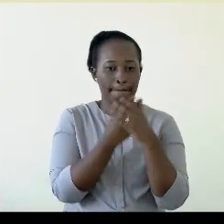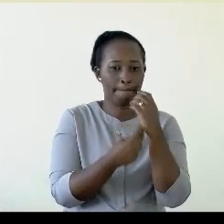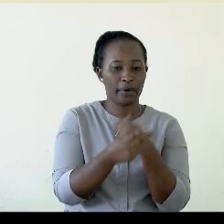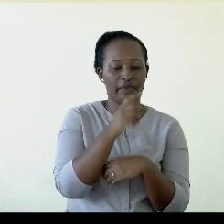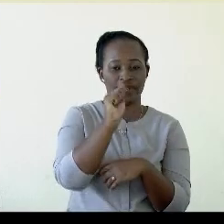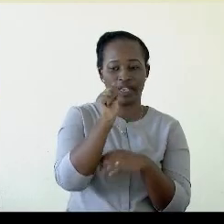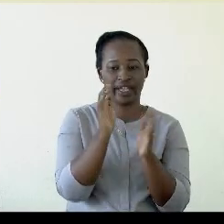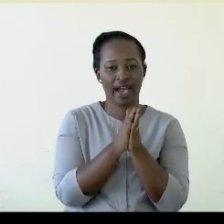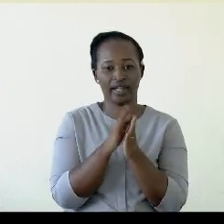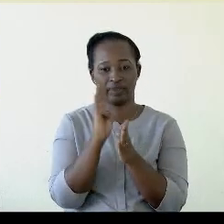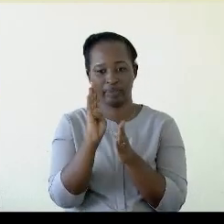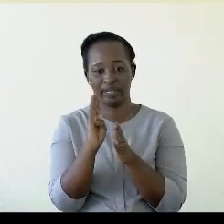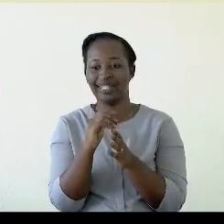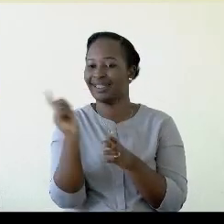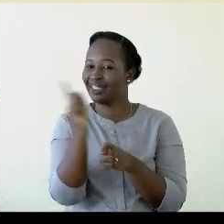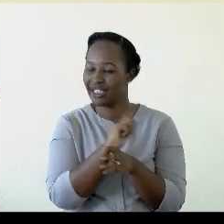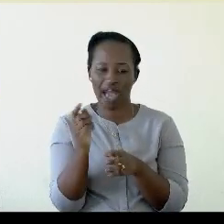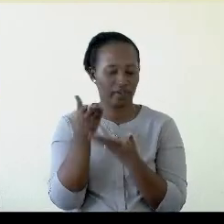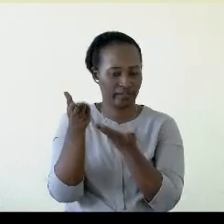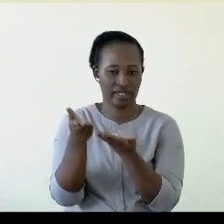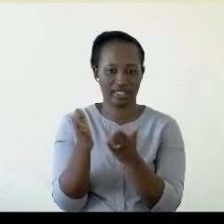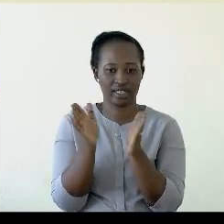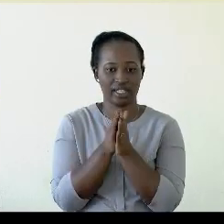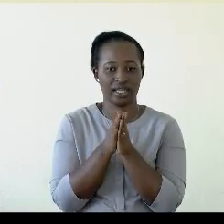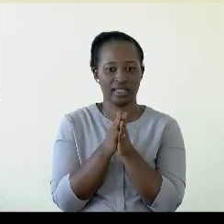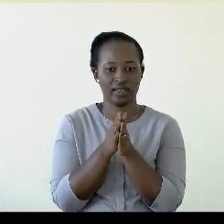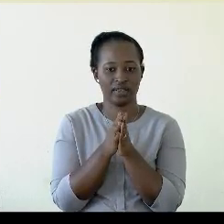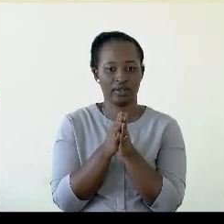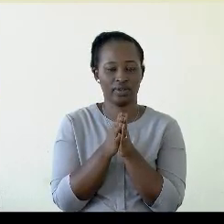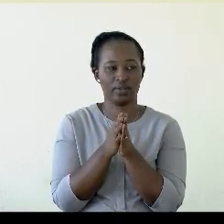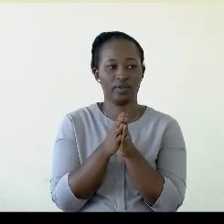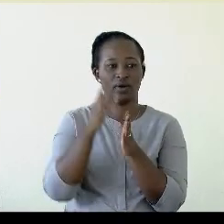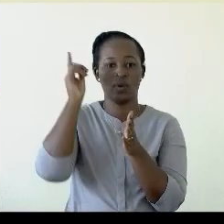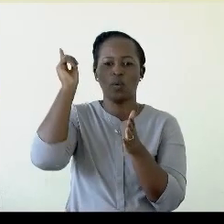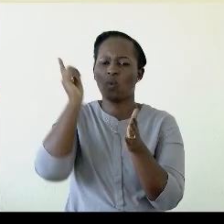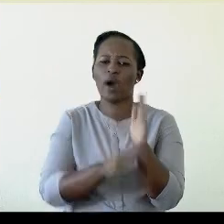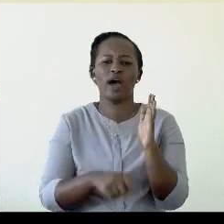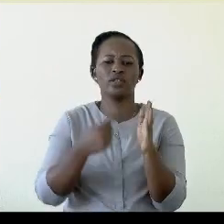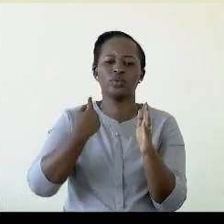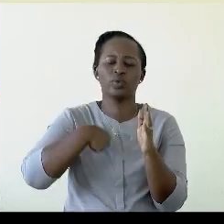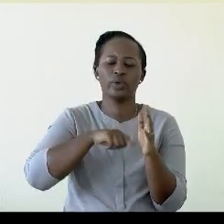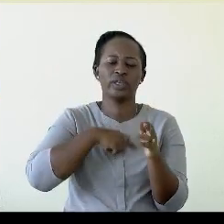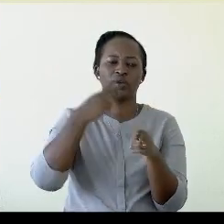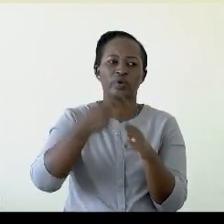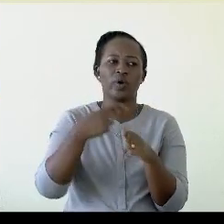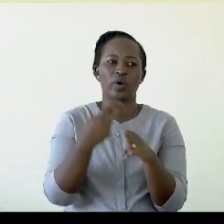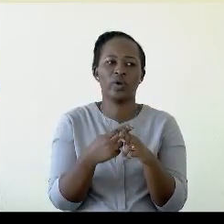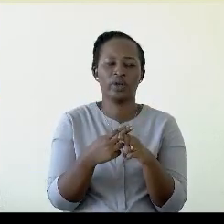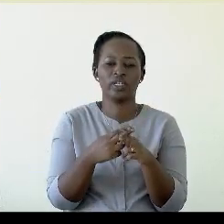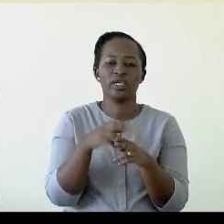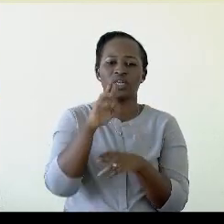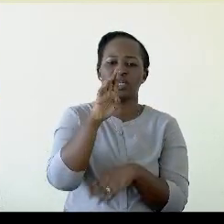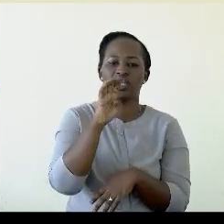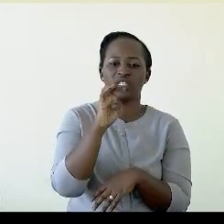A and B. None of this. And what do we call reversal of